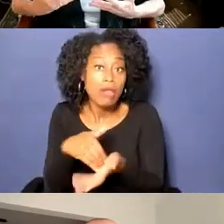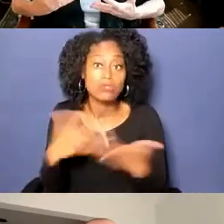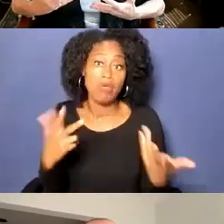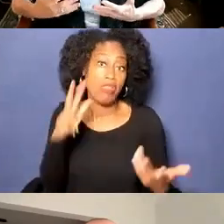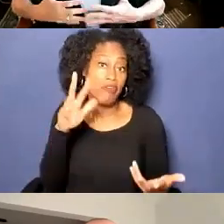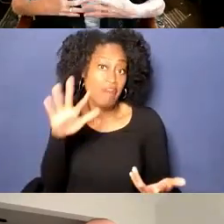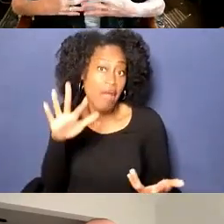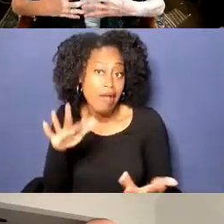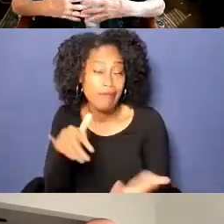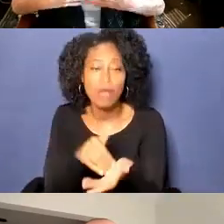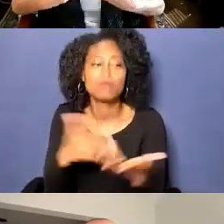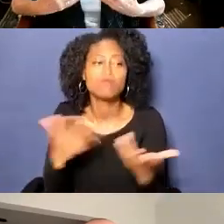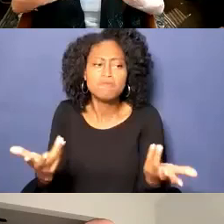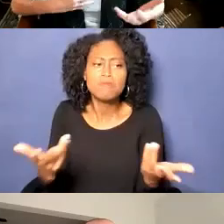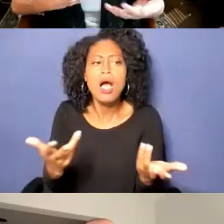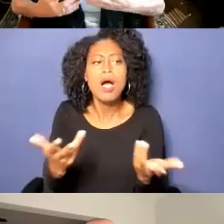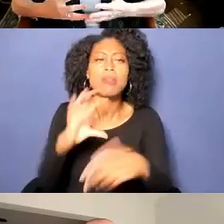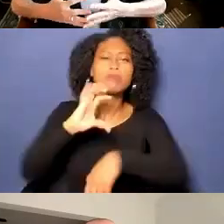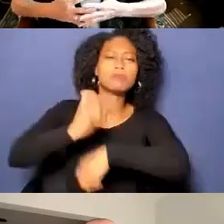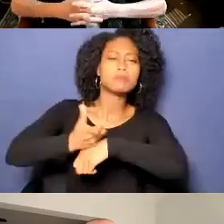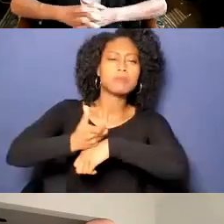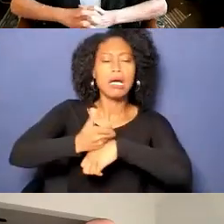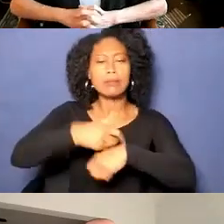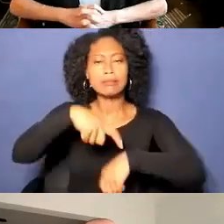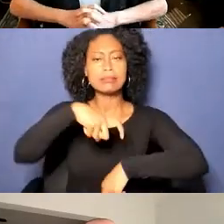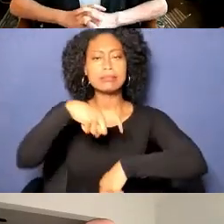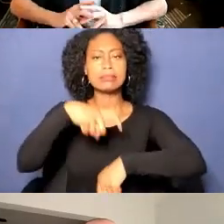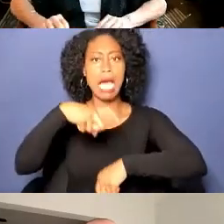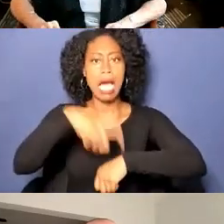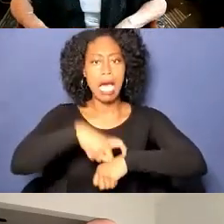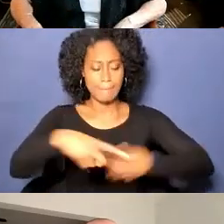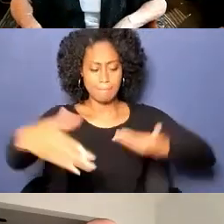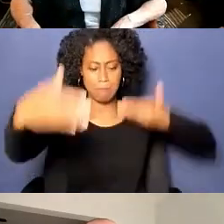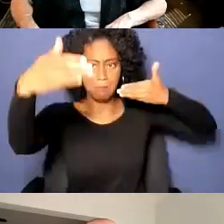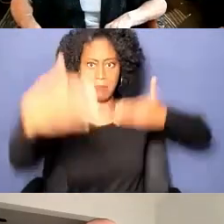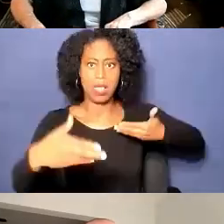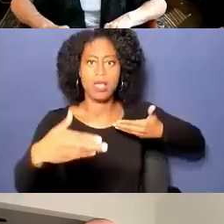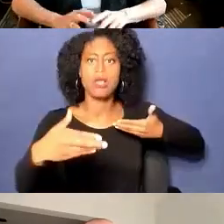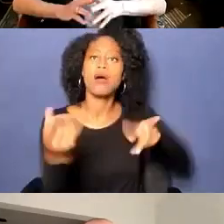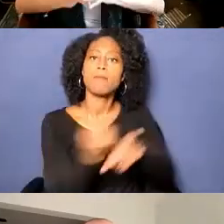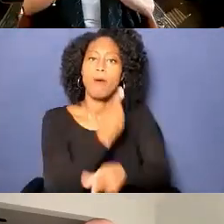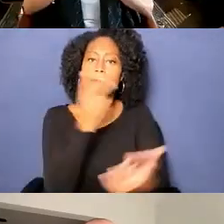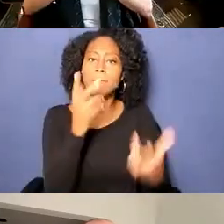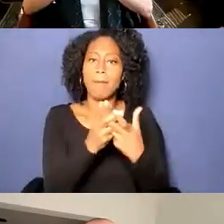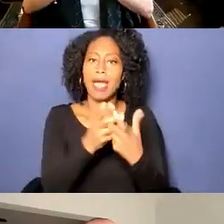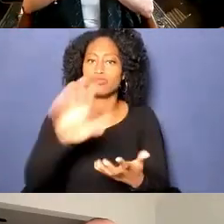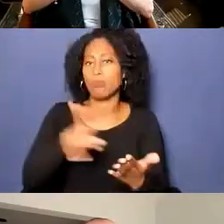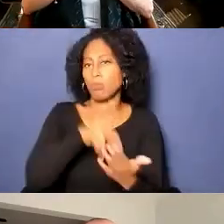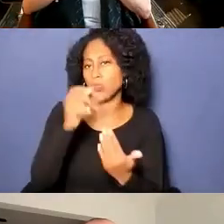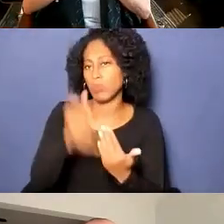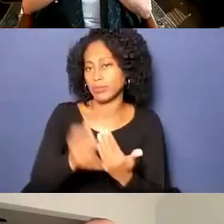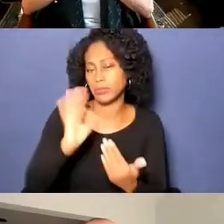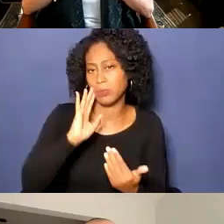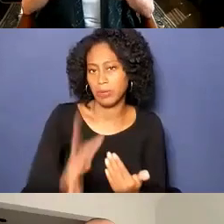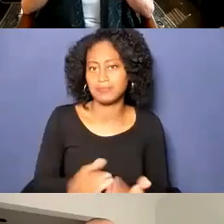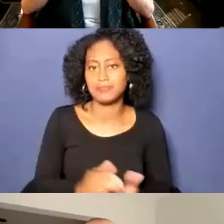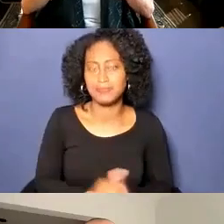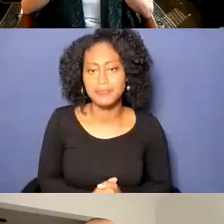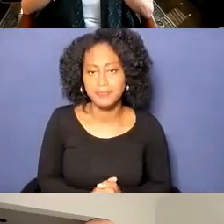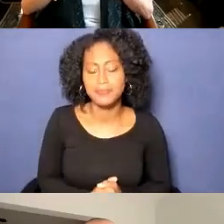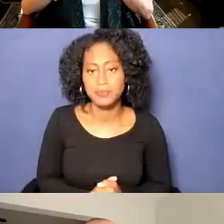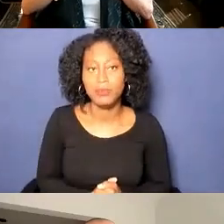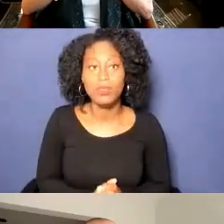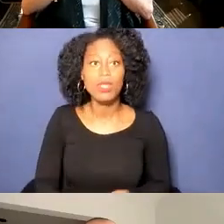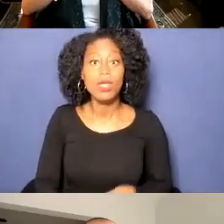you set would be appropriate for the project that you're proposing. We see this